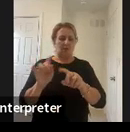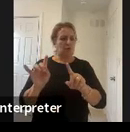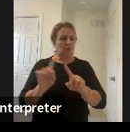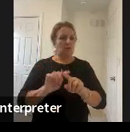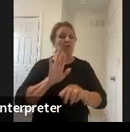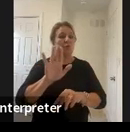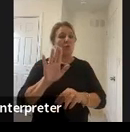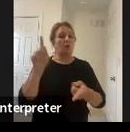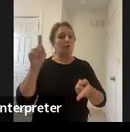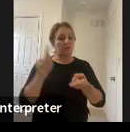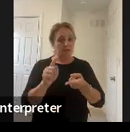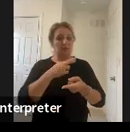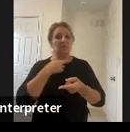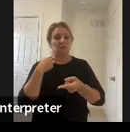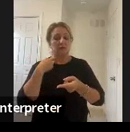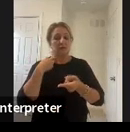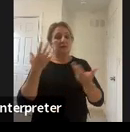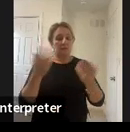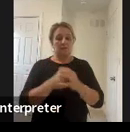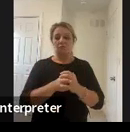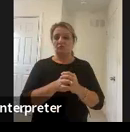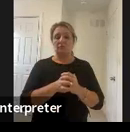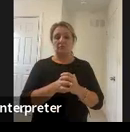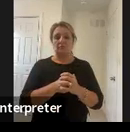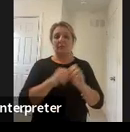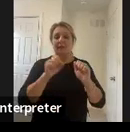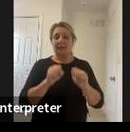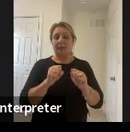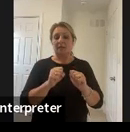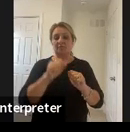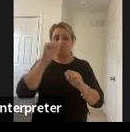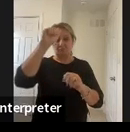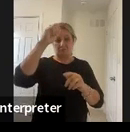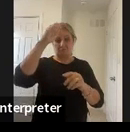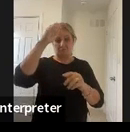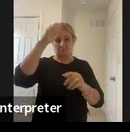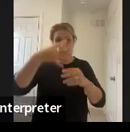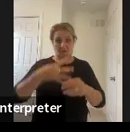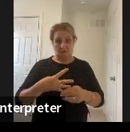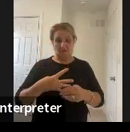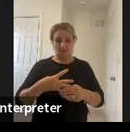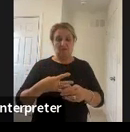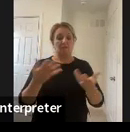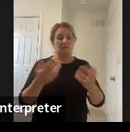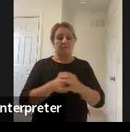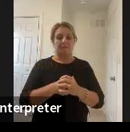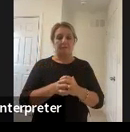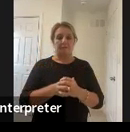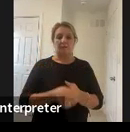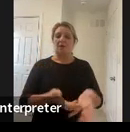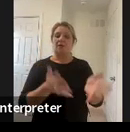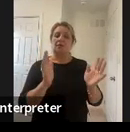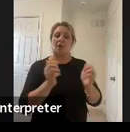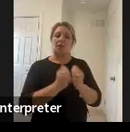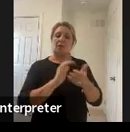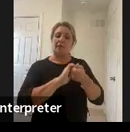reduction plan can include one or all of the following. you can be talking to your partner